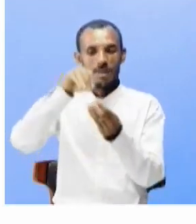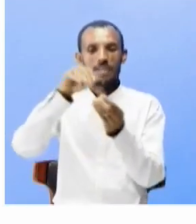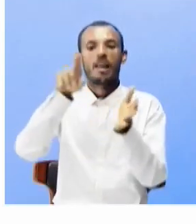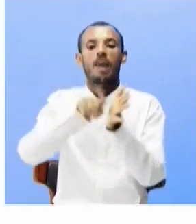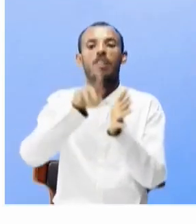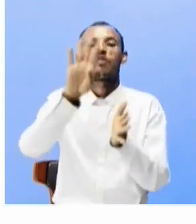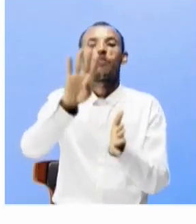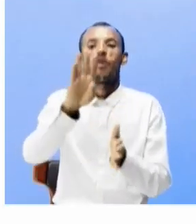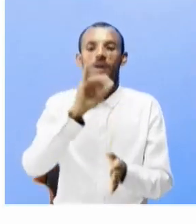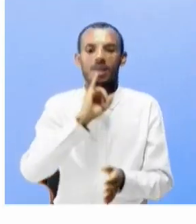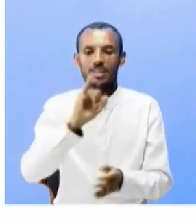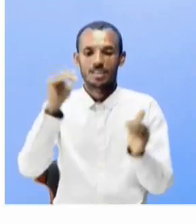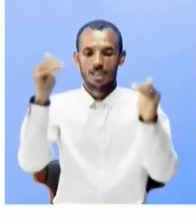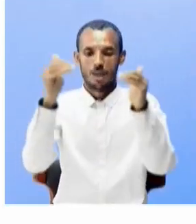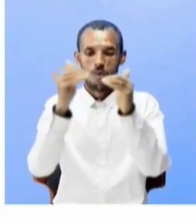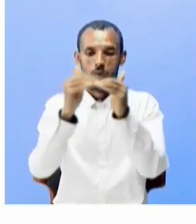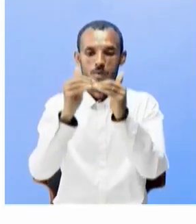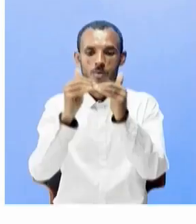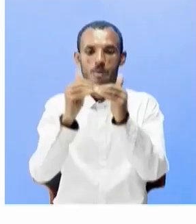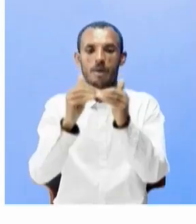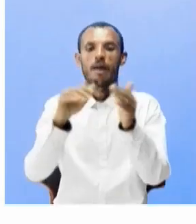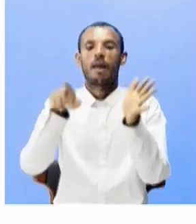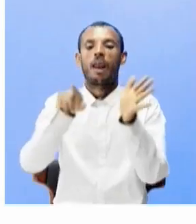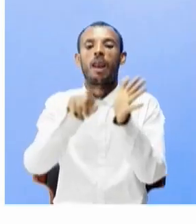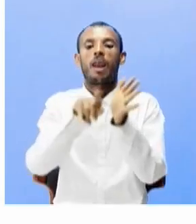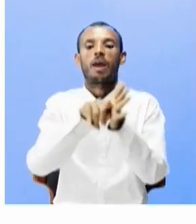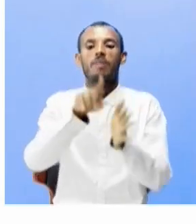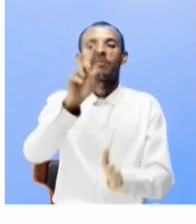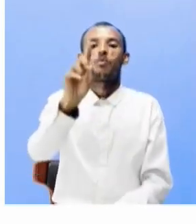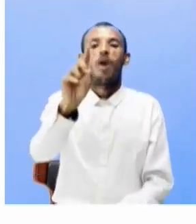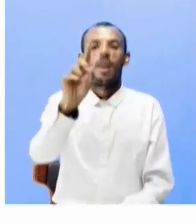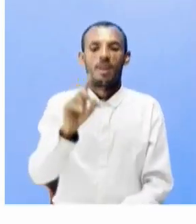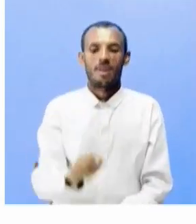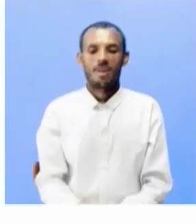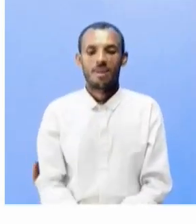this. The answer will be this, -1.